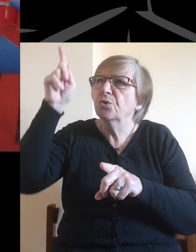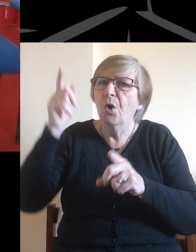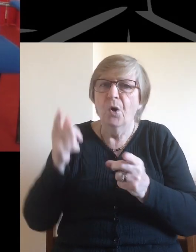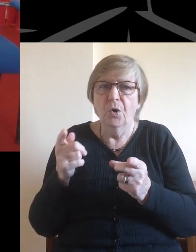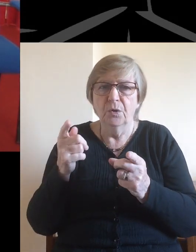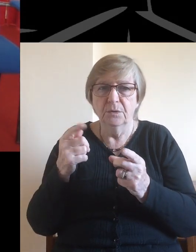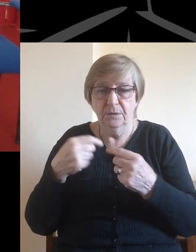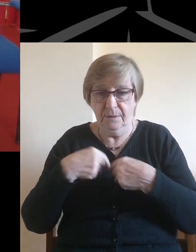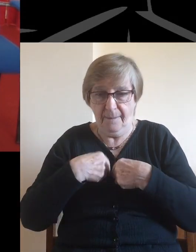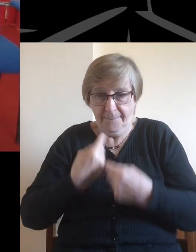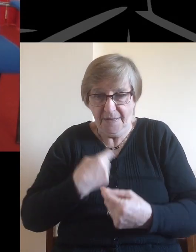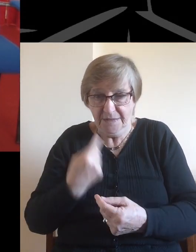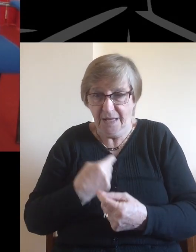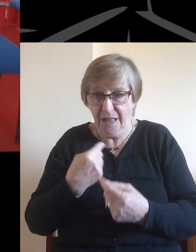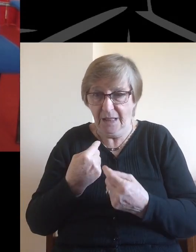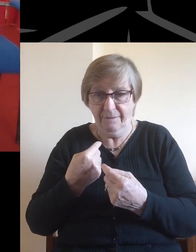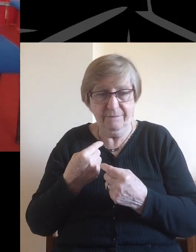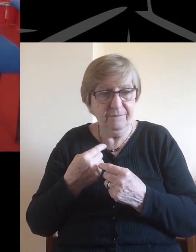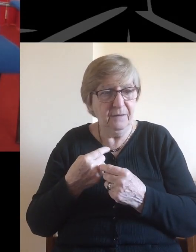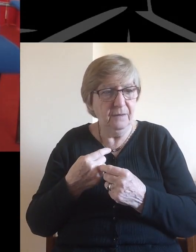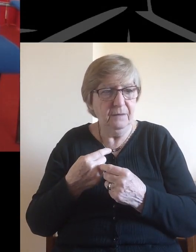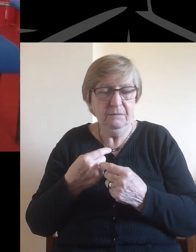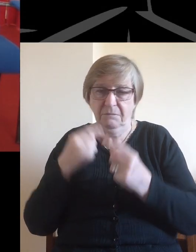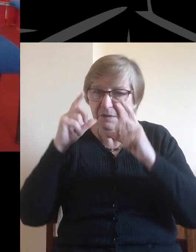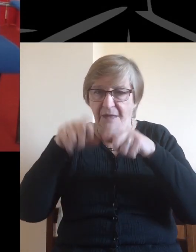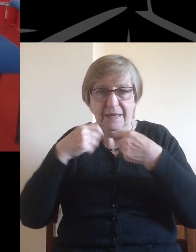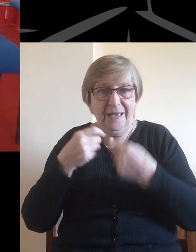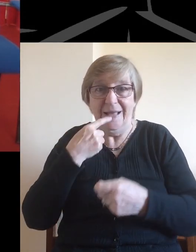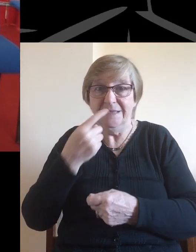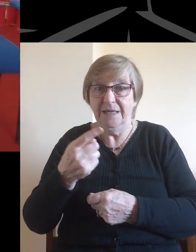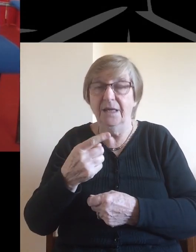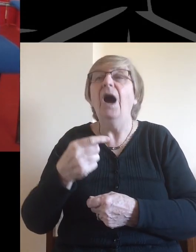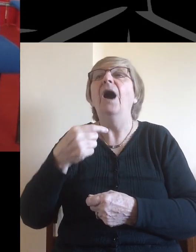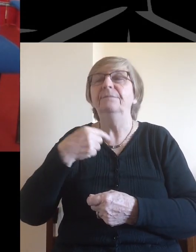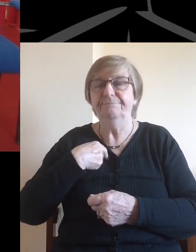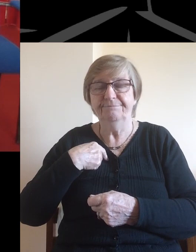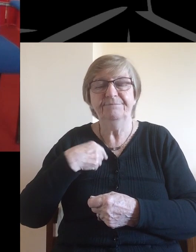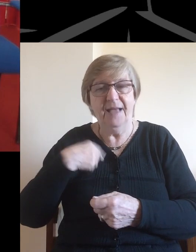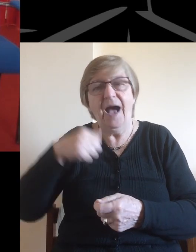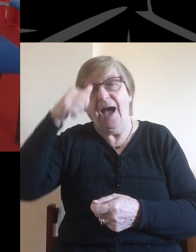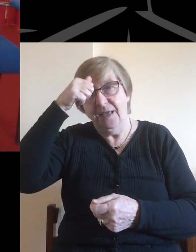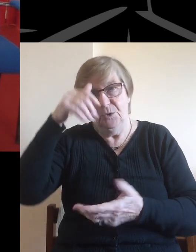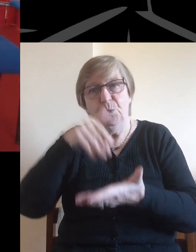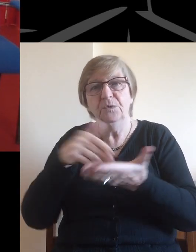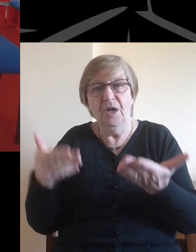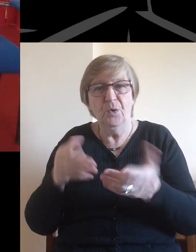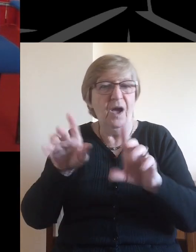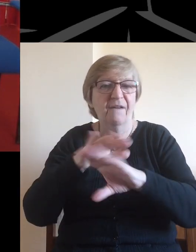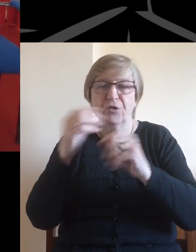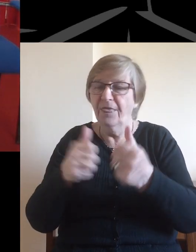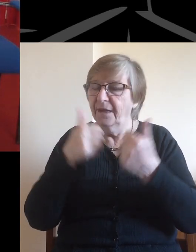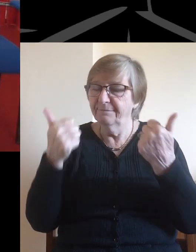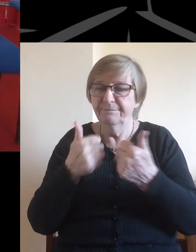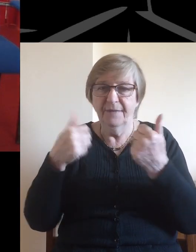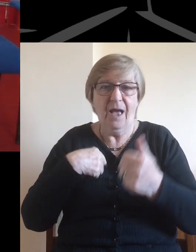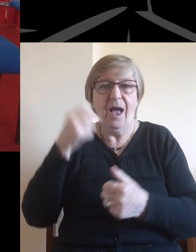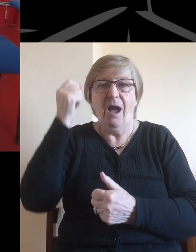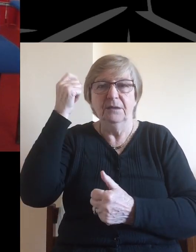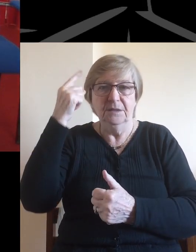from ourselves, from within ourselves, or from among ourselves say, right, we've now got this worked out. This is who God